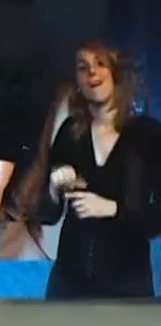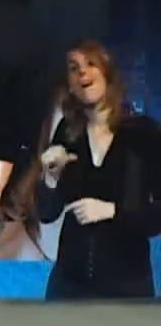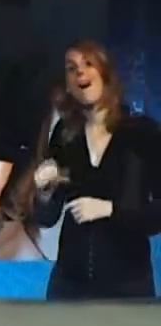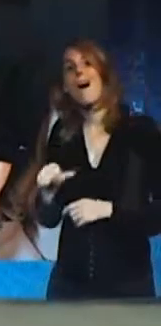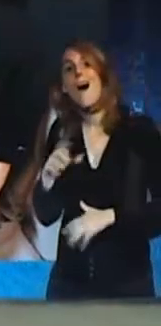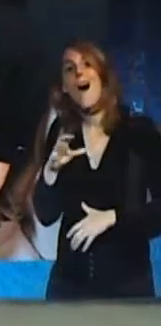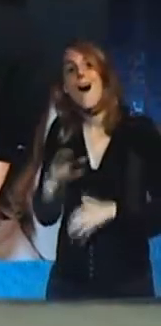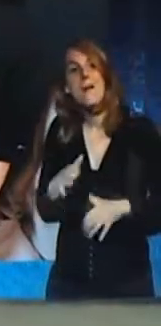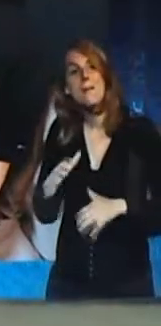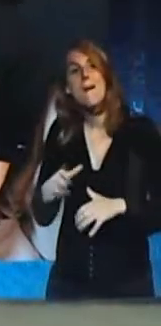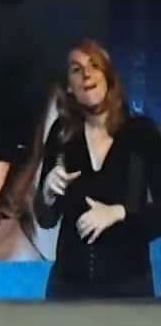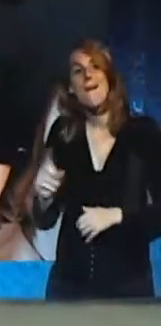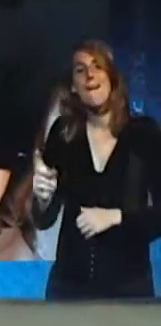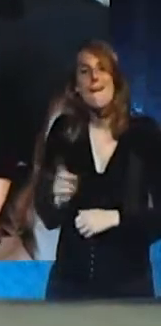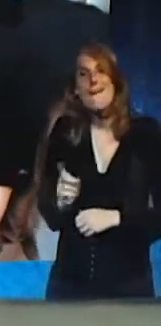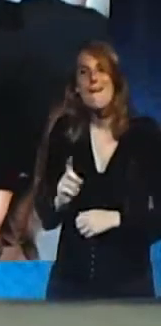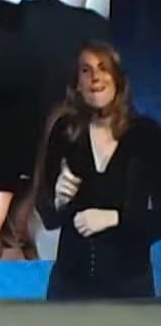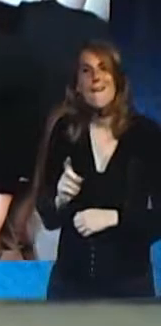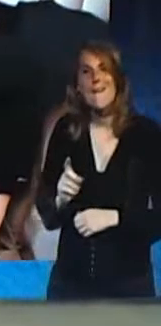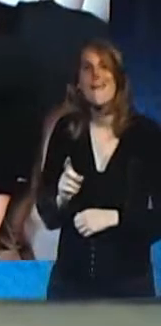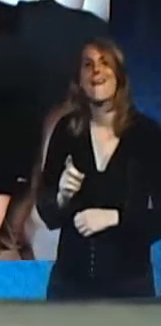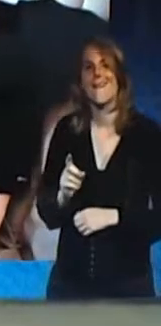very soft, isn't it?